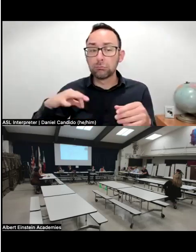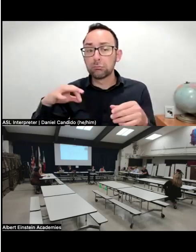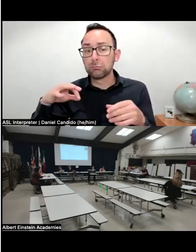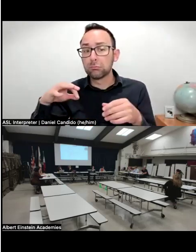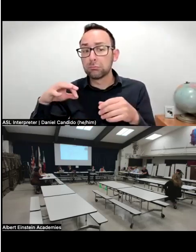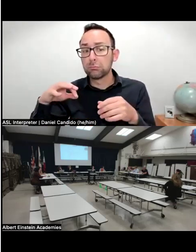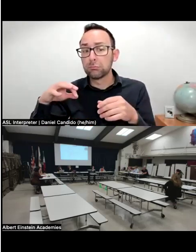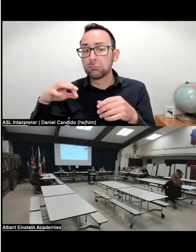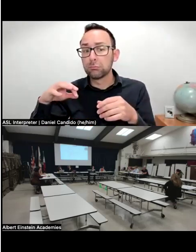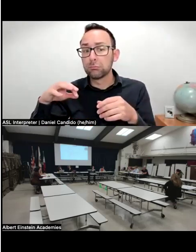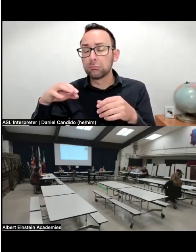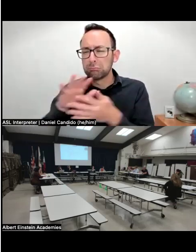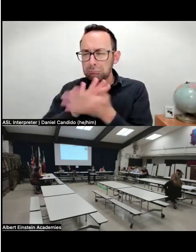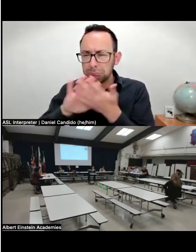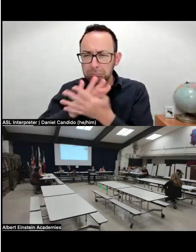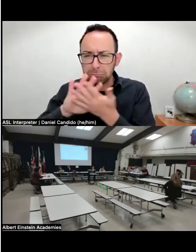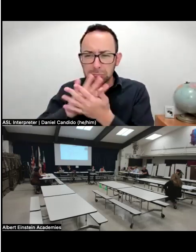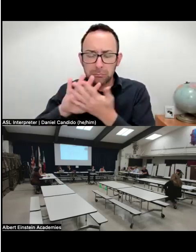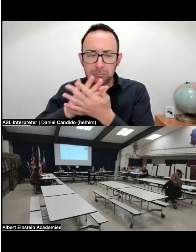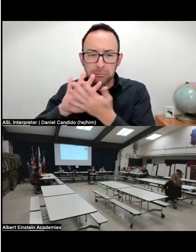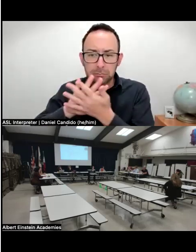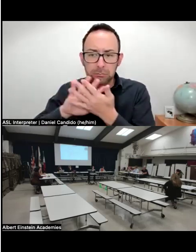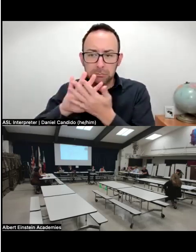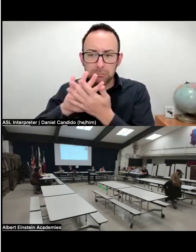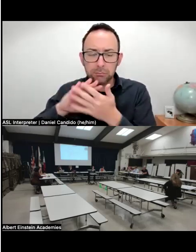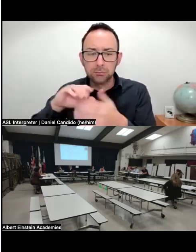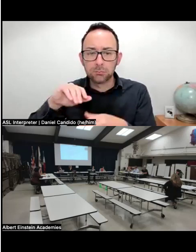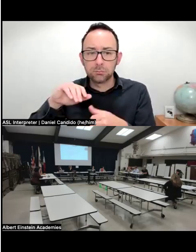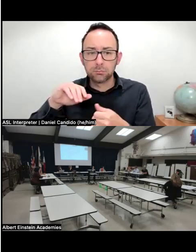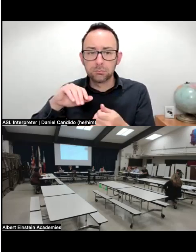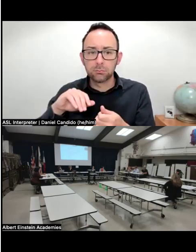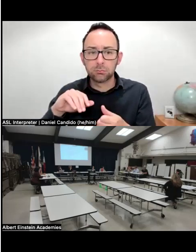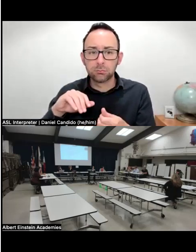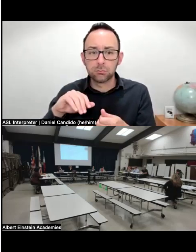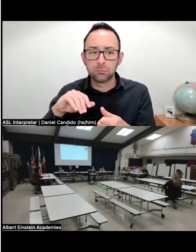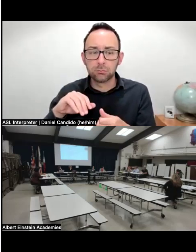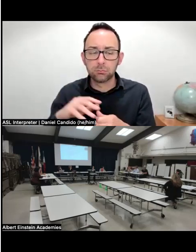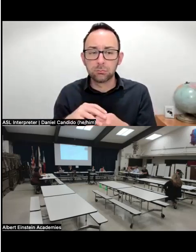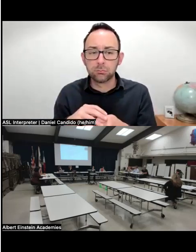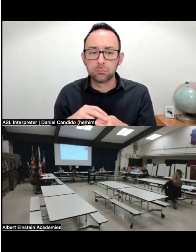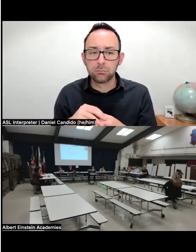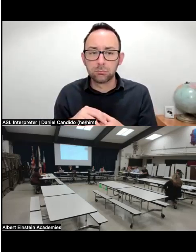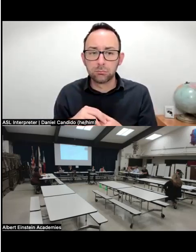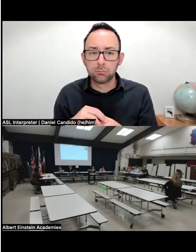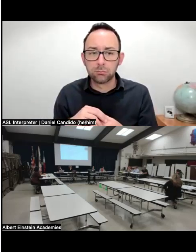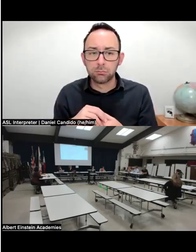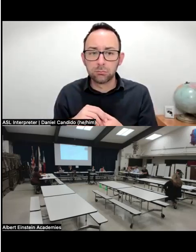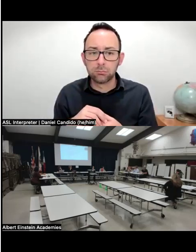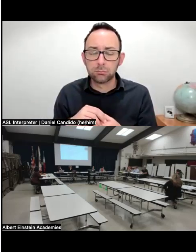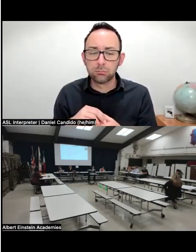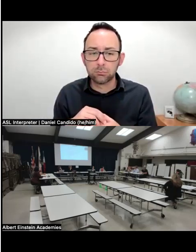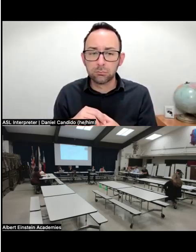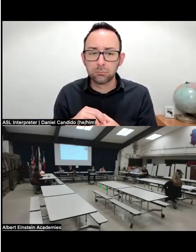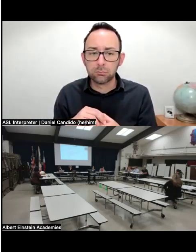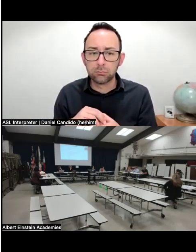having been possible, or should we do our work irrespective of the cost of the resources? And if need be, limit the resources at